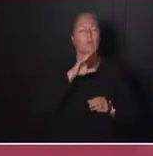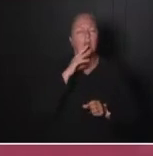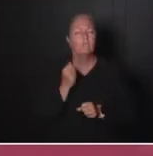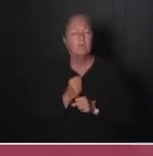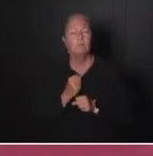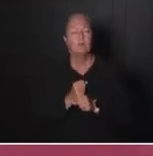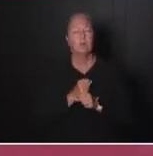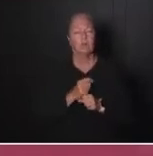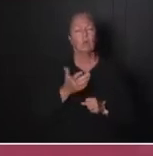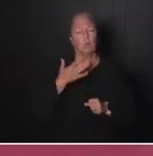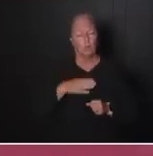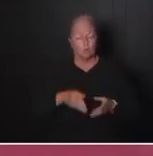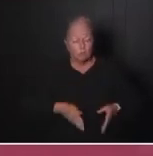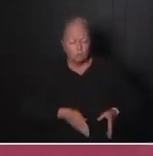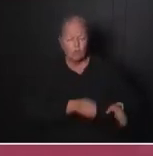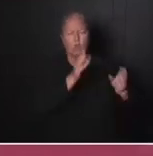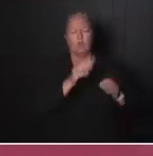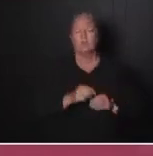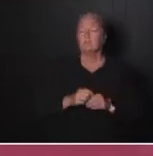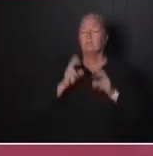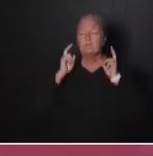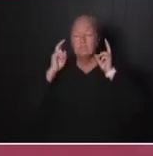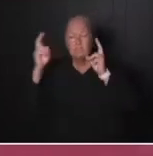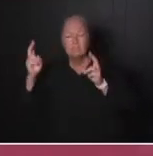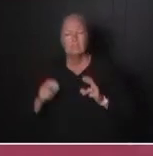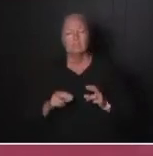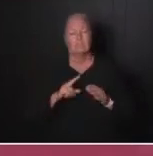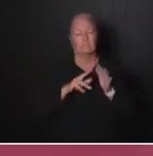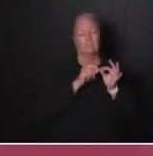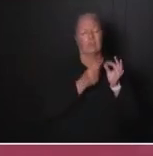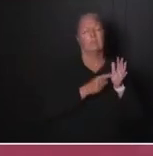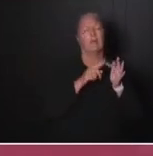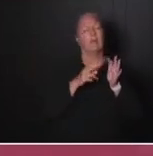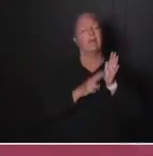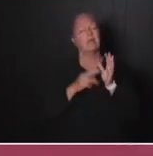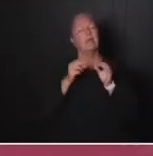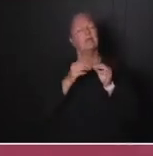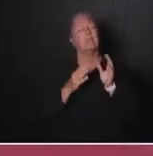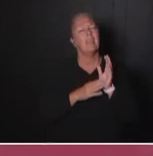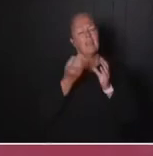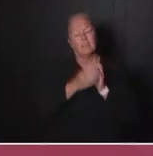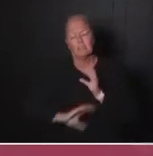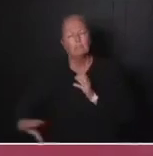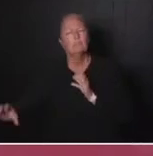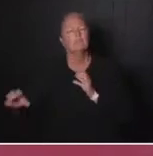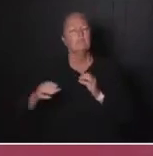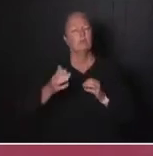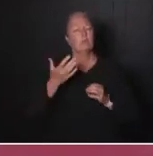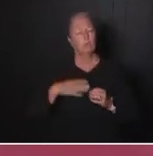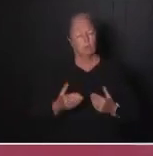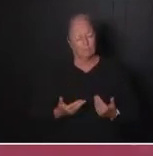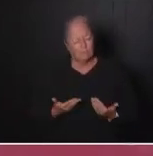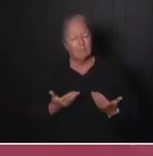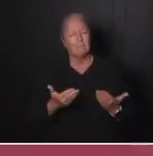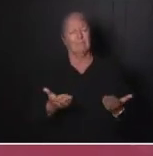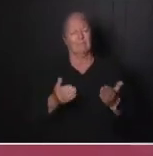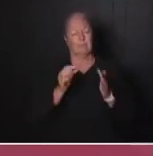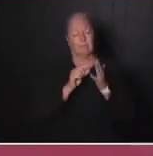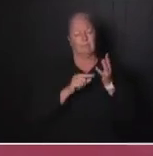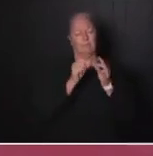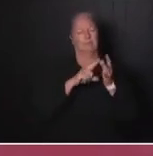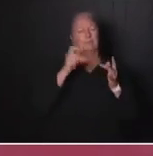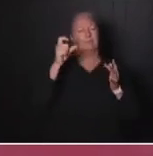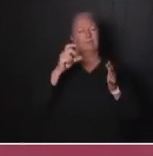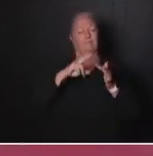Building roads and rail lines, fibre NBN, improving our airports, creating public facilities right across